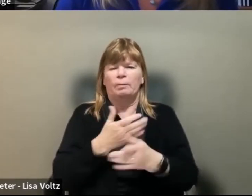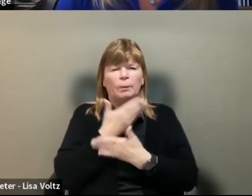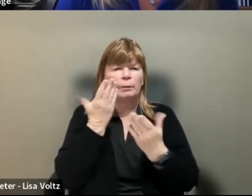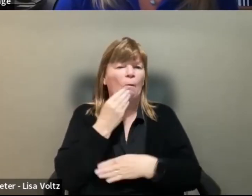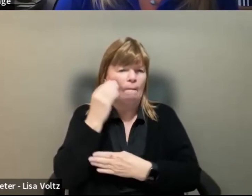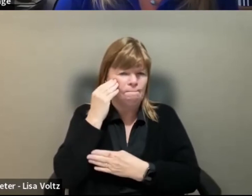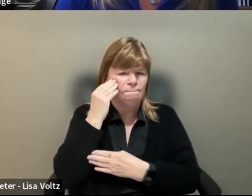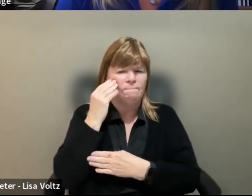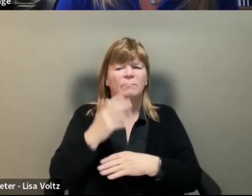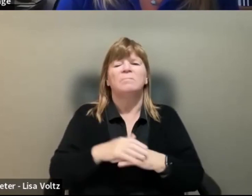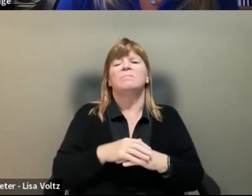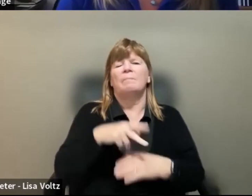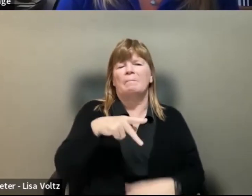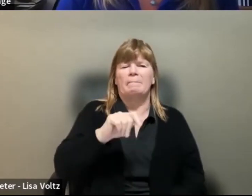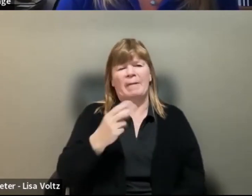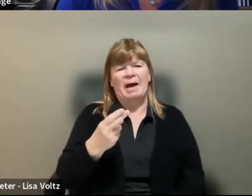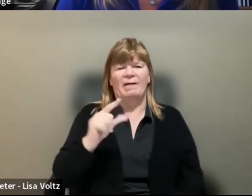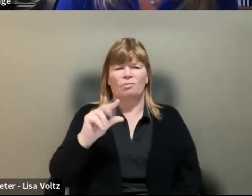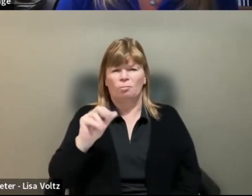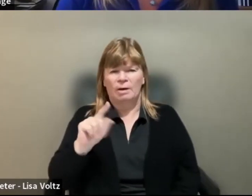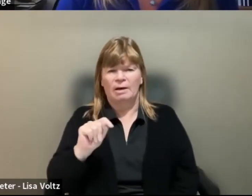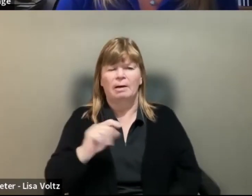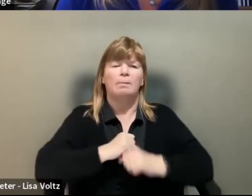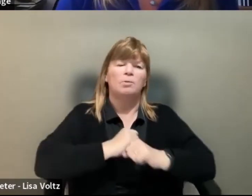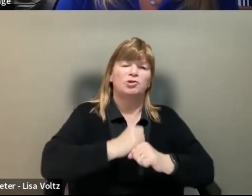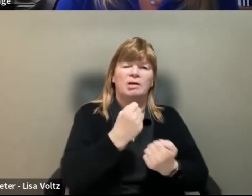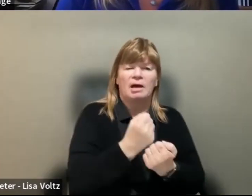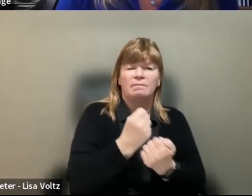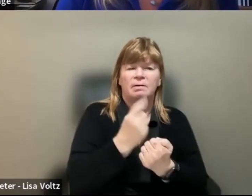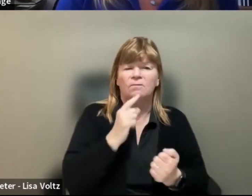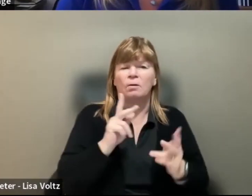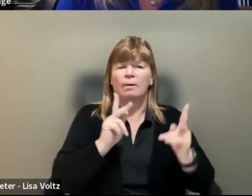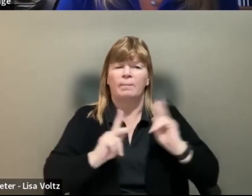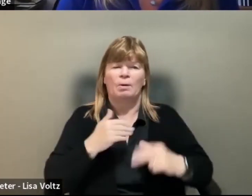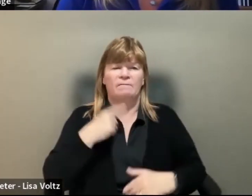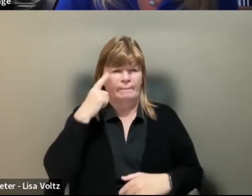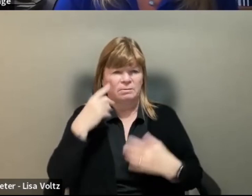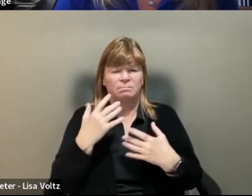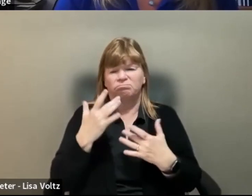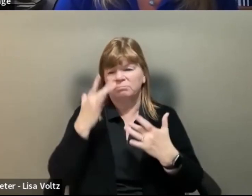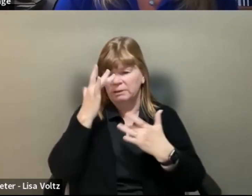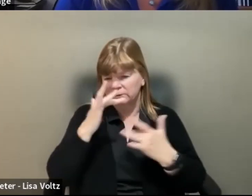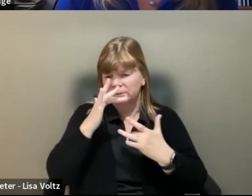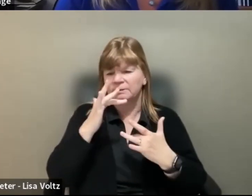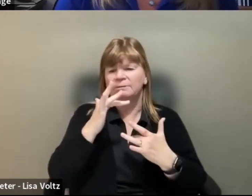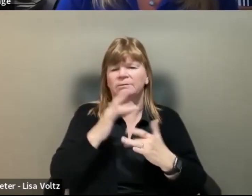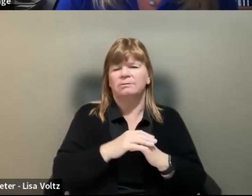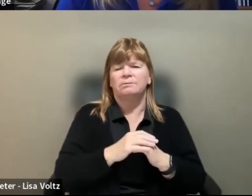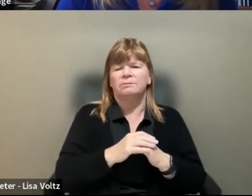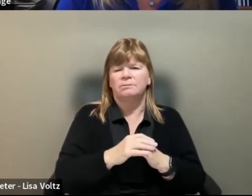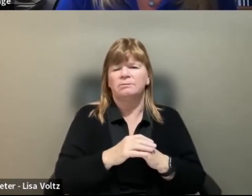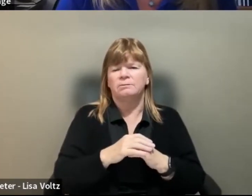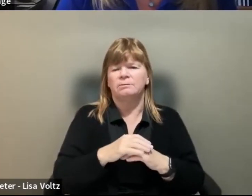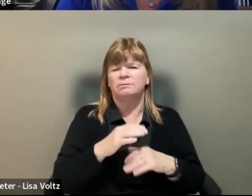grant. Protection and advocacy for individuals with mental illness, which he's calling a PAMI grant.